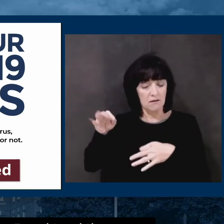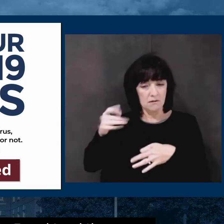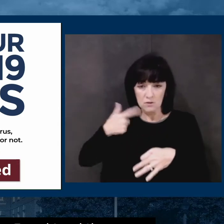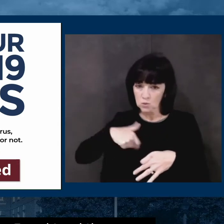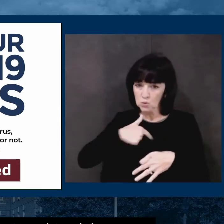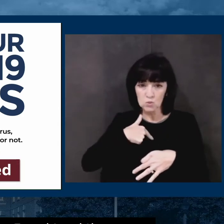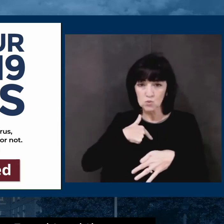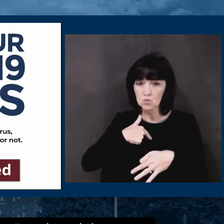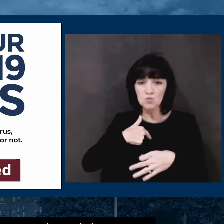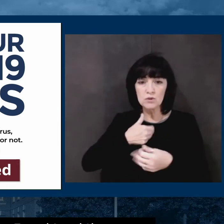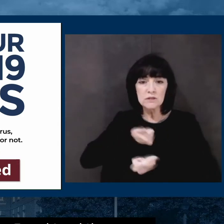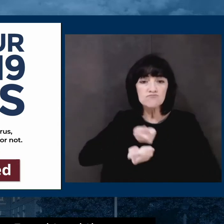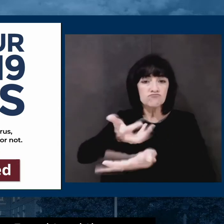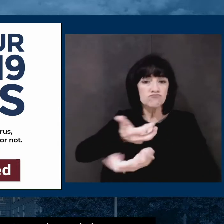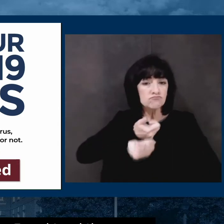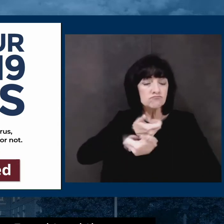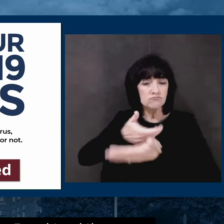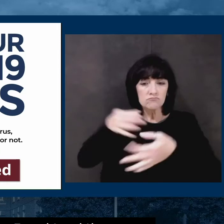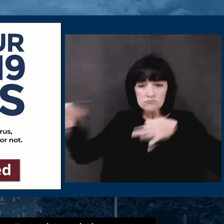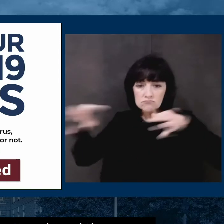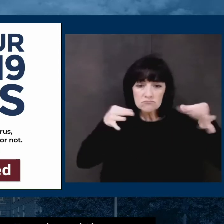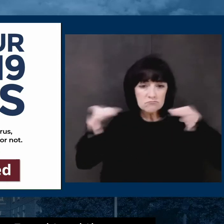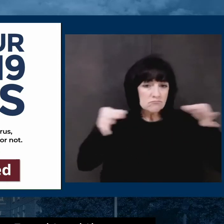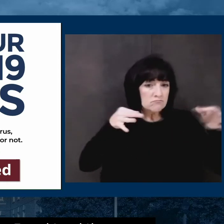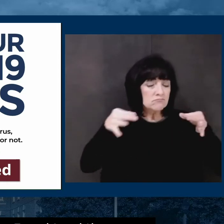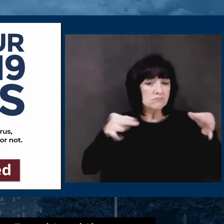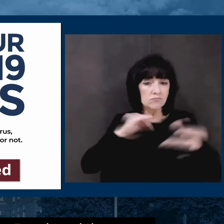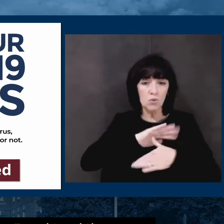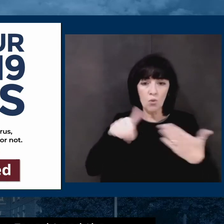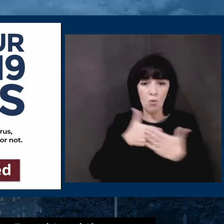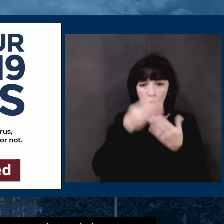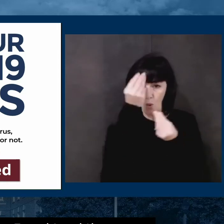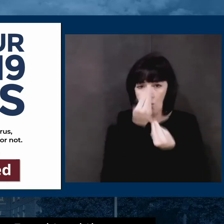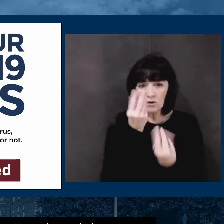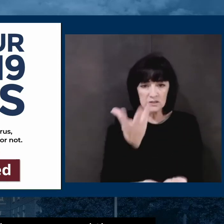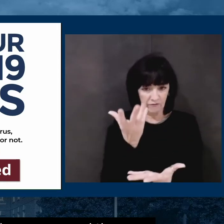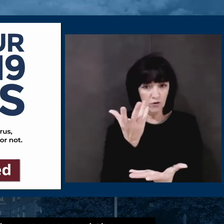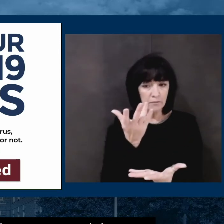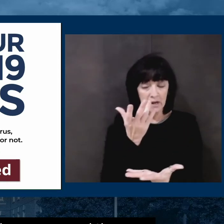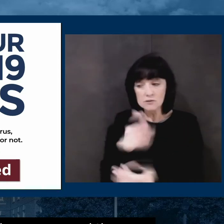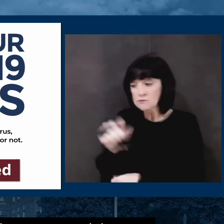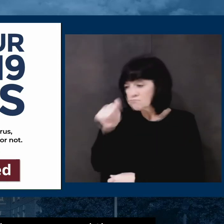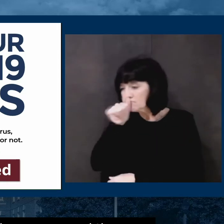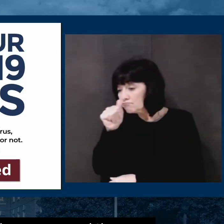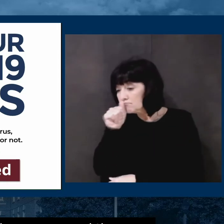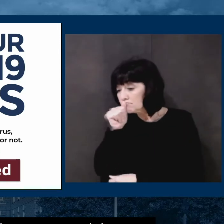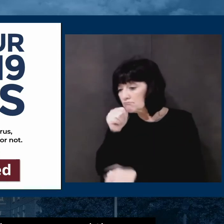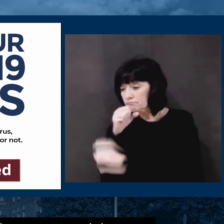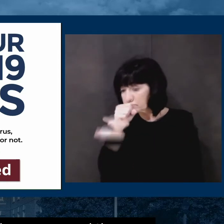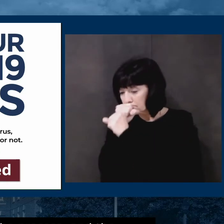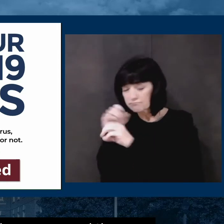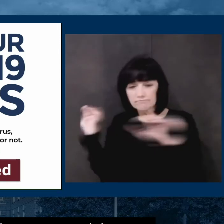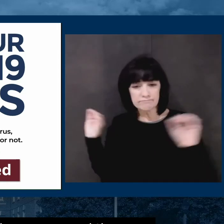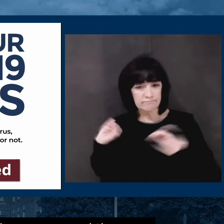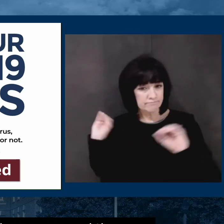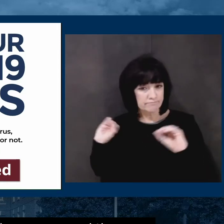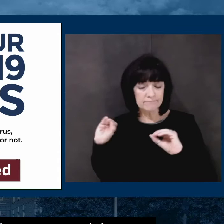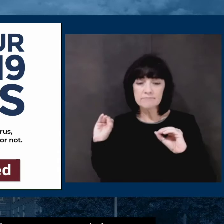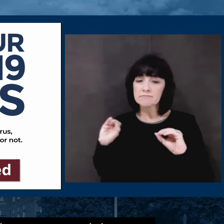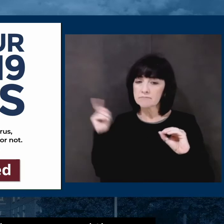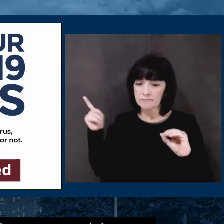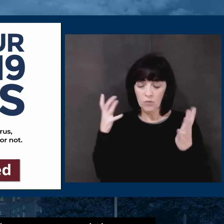of the process, and the confidence that he and others at the federal level have around